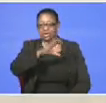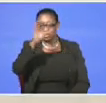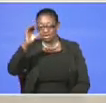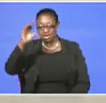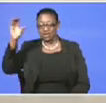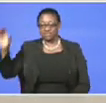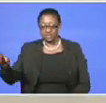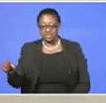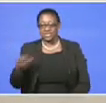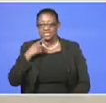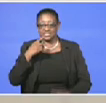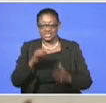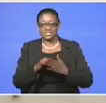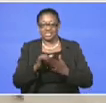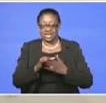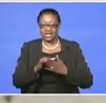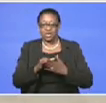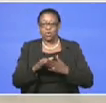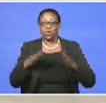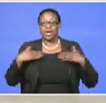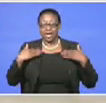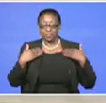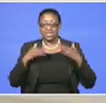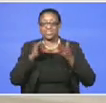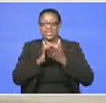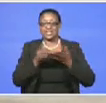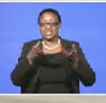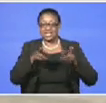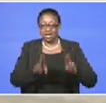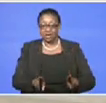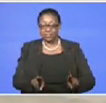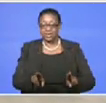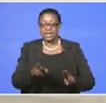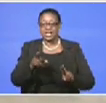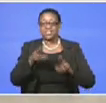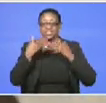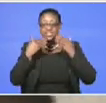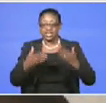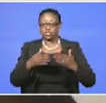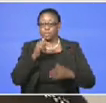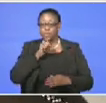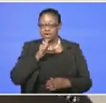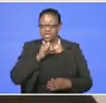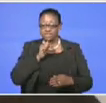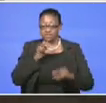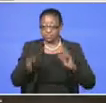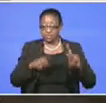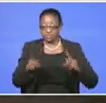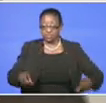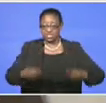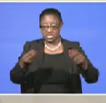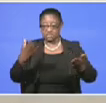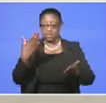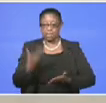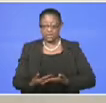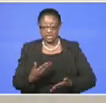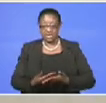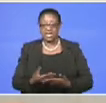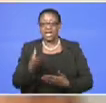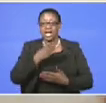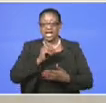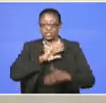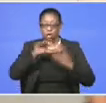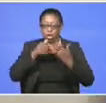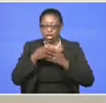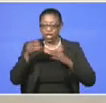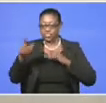all the heavy lifting, so we're grateful for that. And now it's in the hands of the private sector, and, you know, seeing all the vendors out here and all of